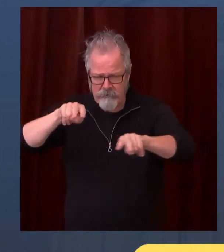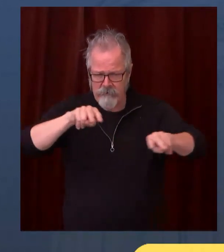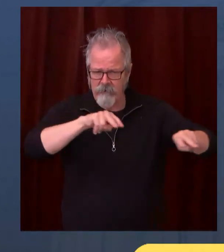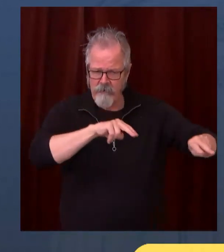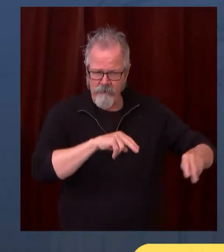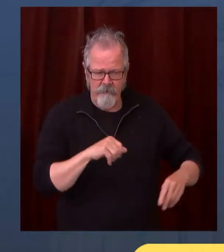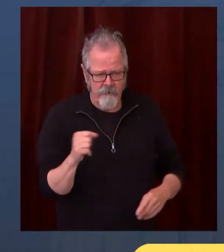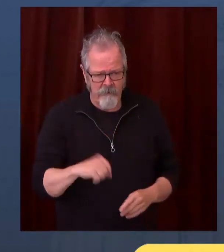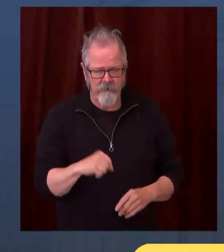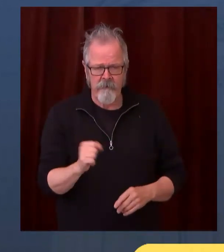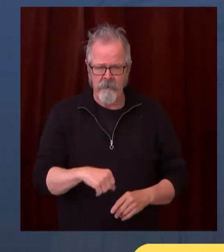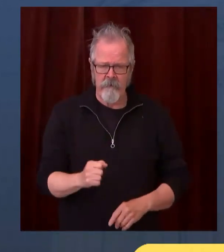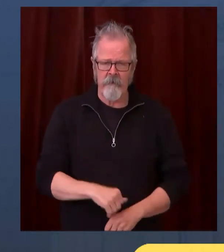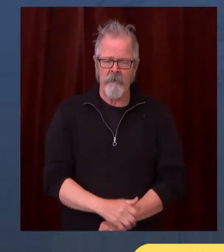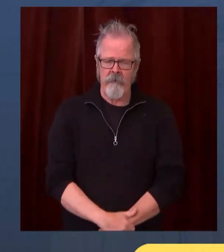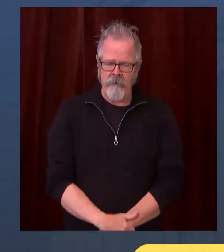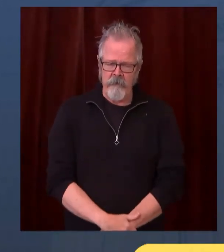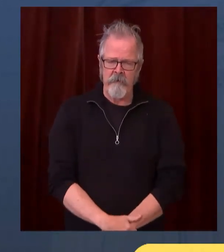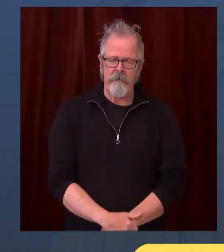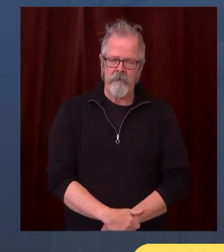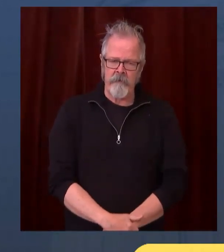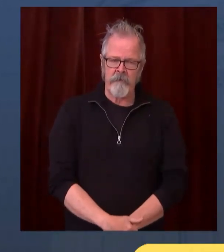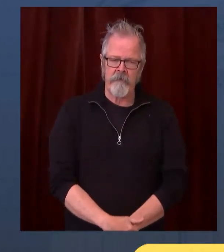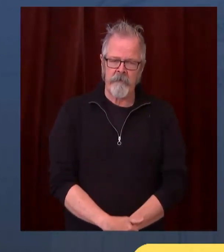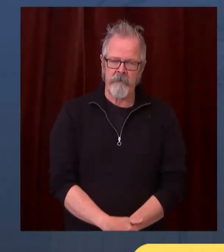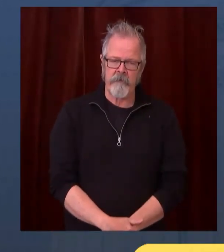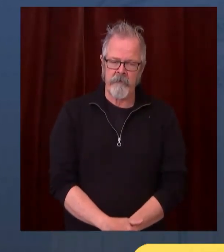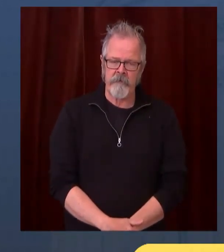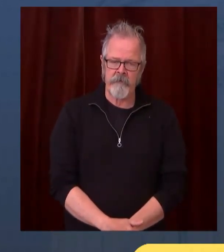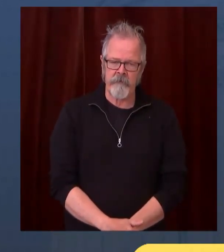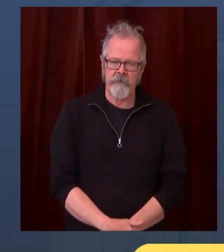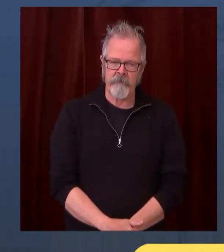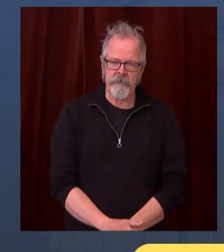less restrictions. So we're watching this daily.